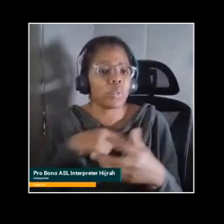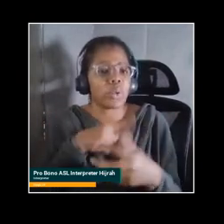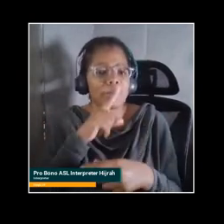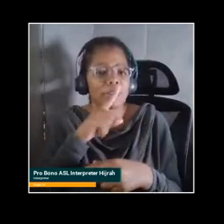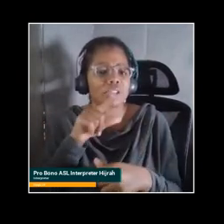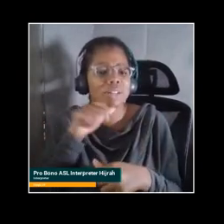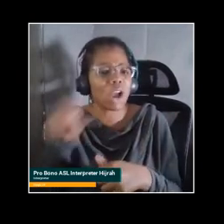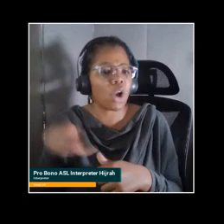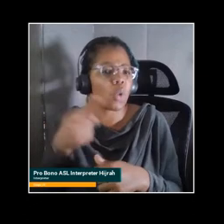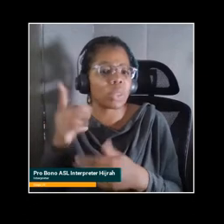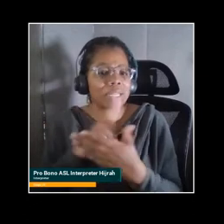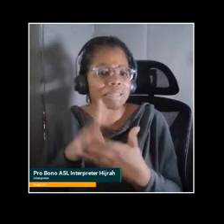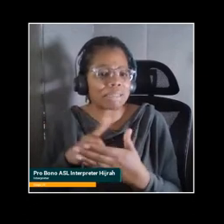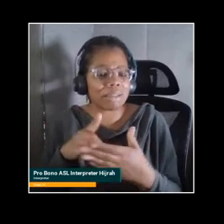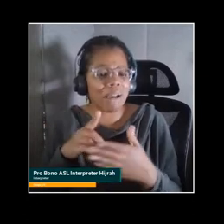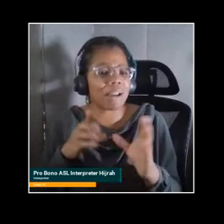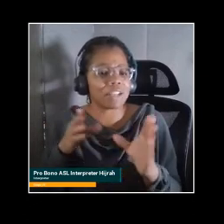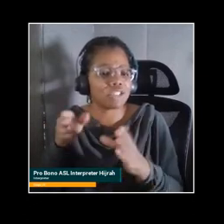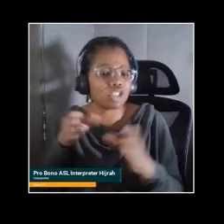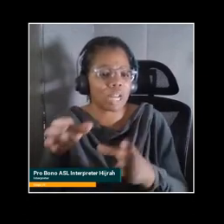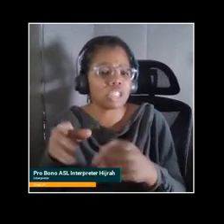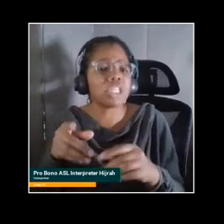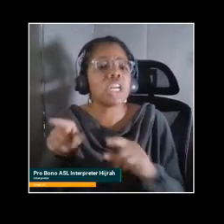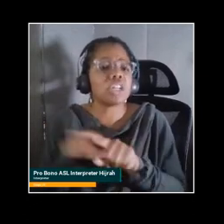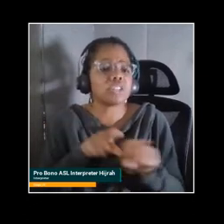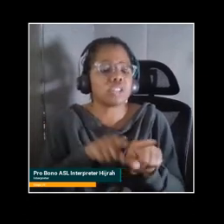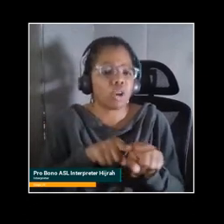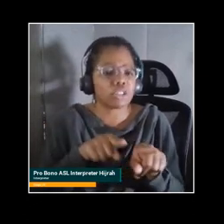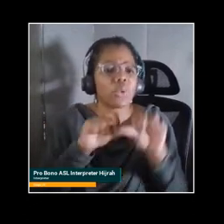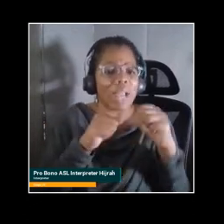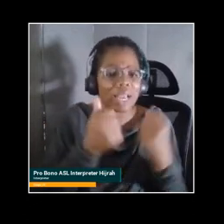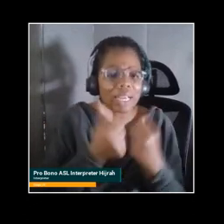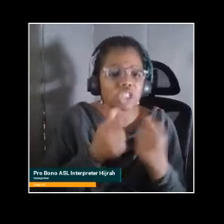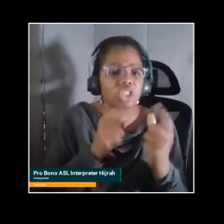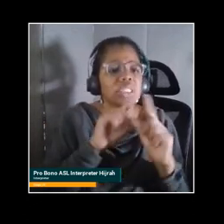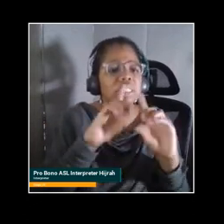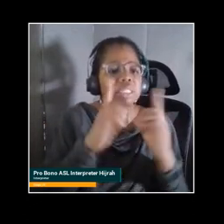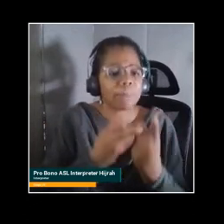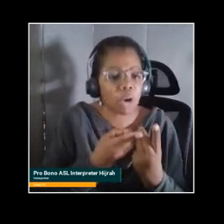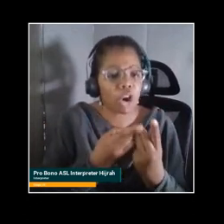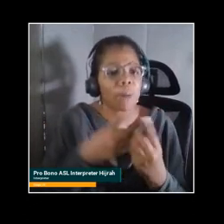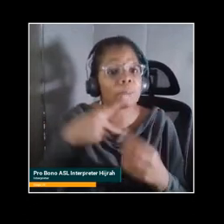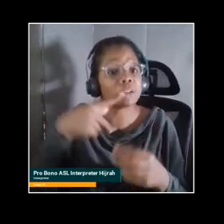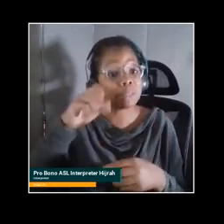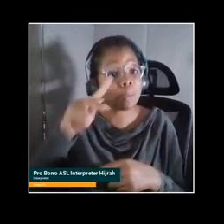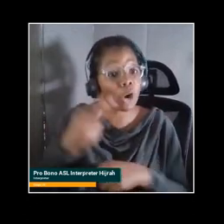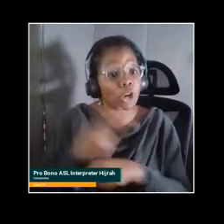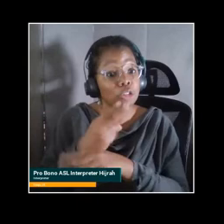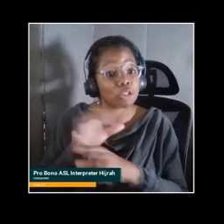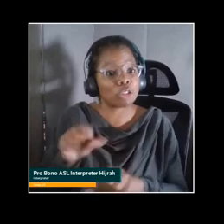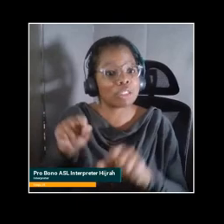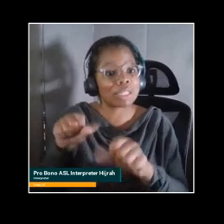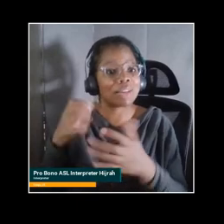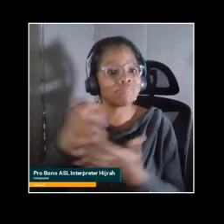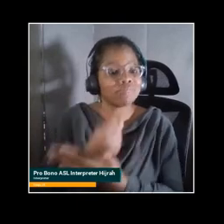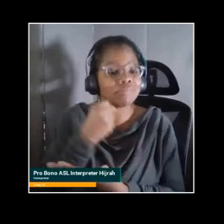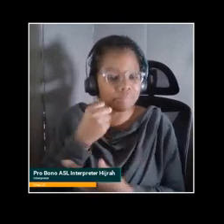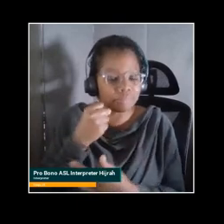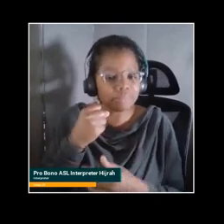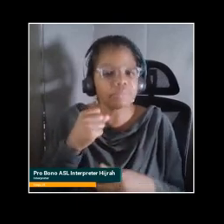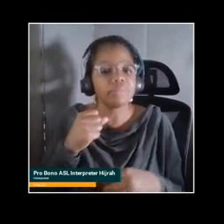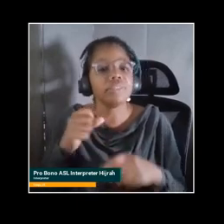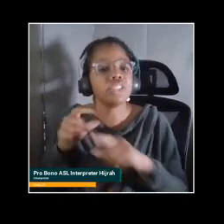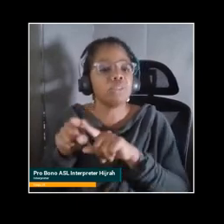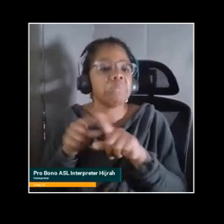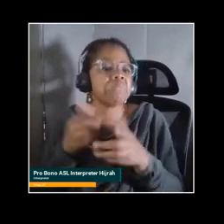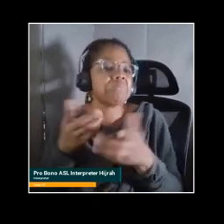design strategy, it's also a strategy that agencies, departments, and even park users could be used. And it could be as